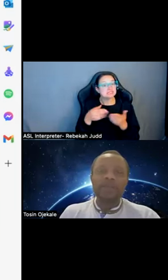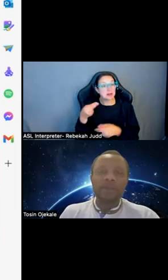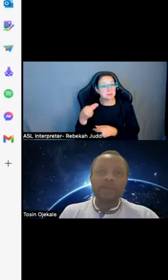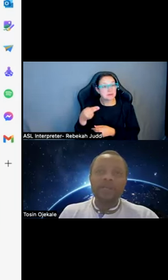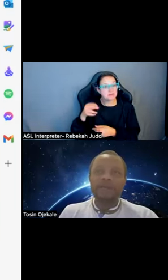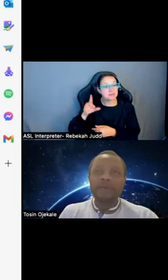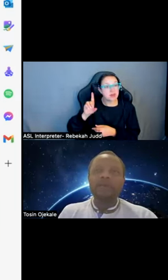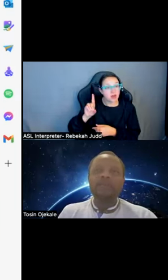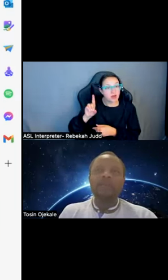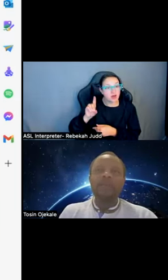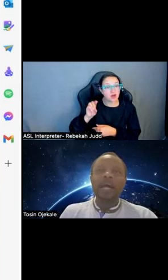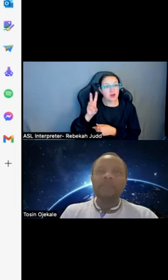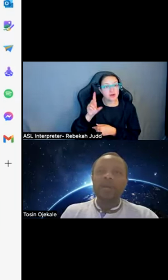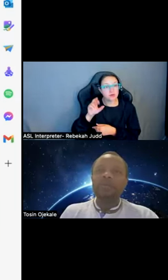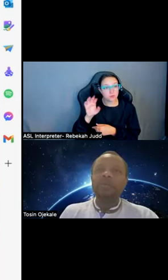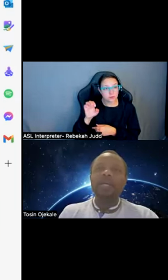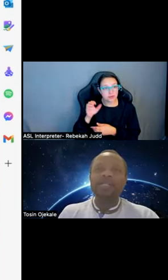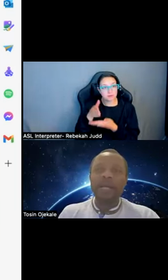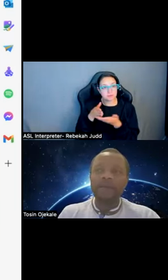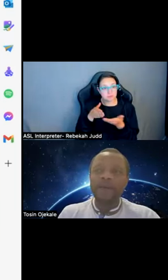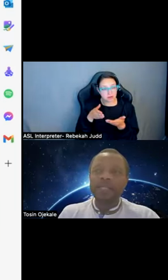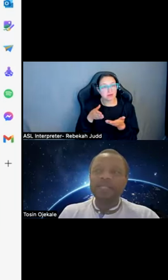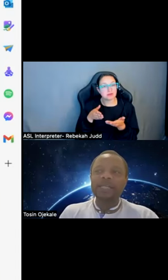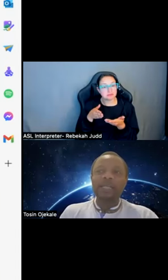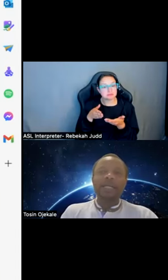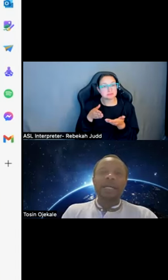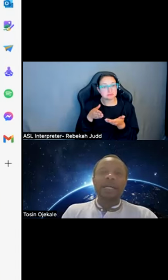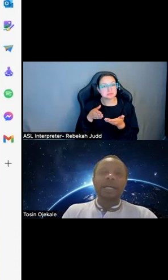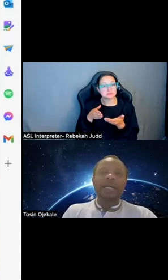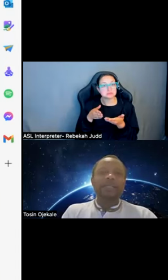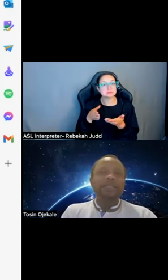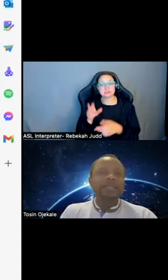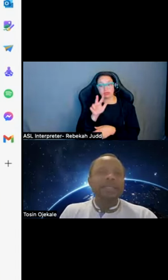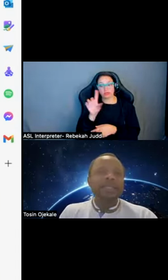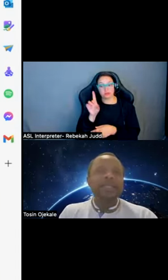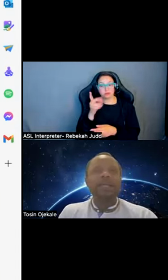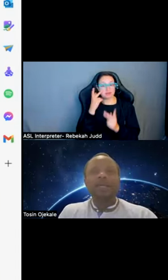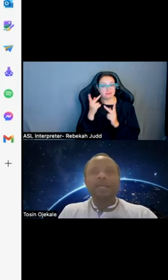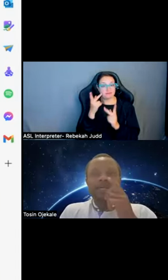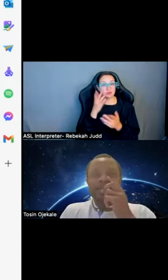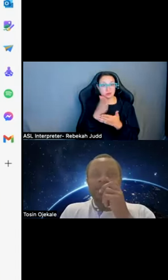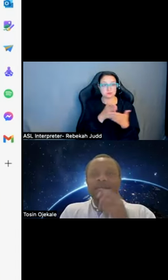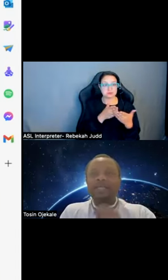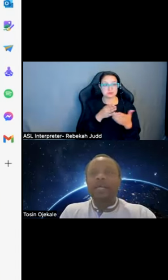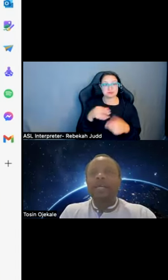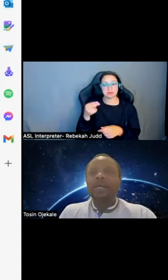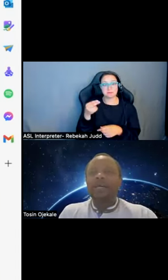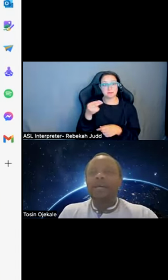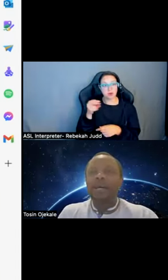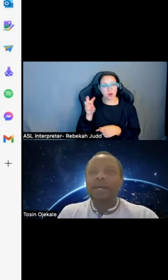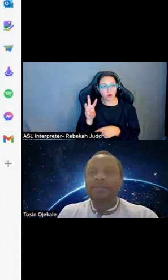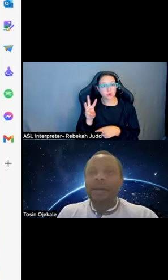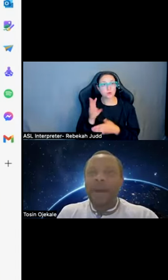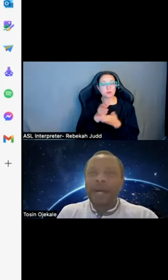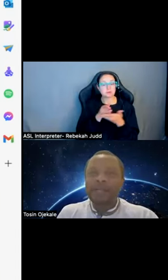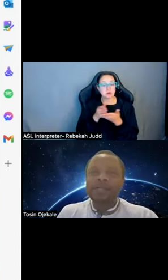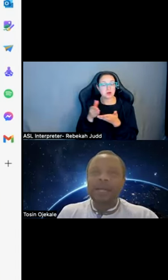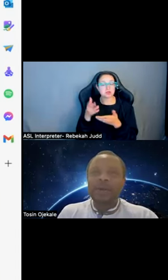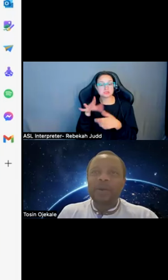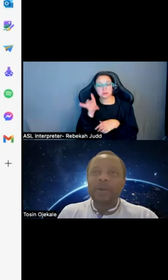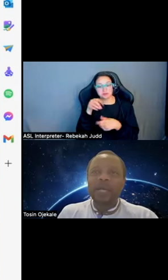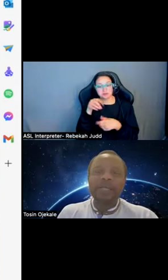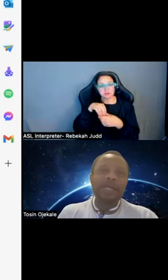at a 3D view of some of the hardware components that you find in a data center. Their